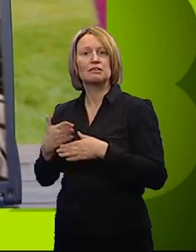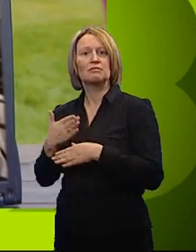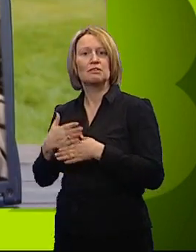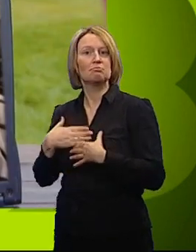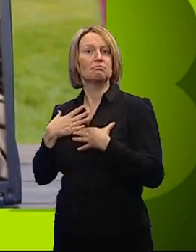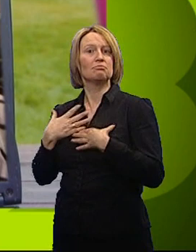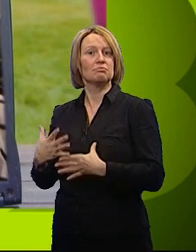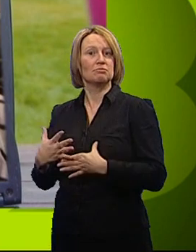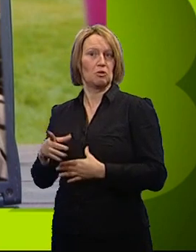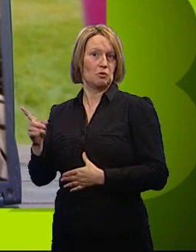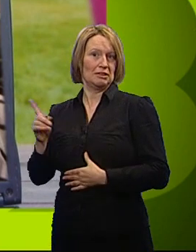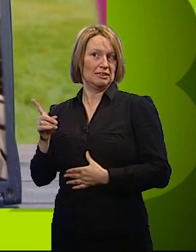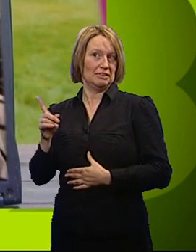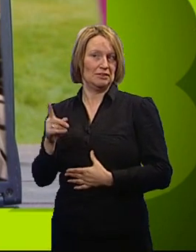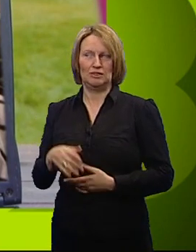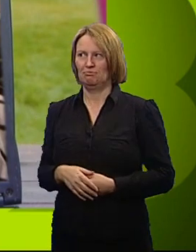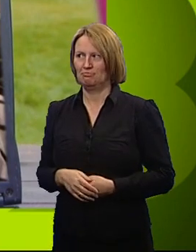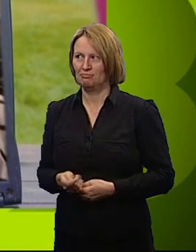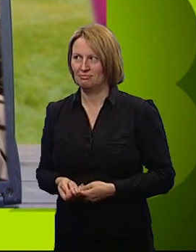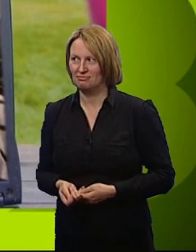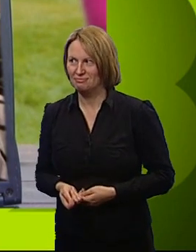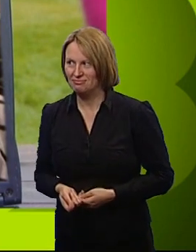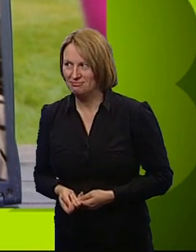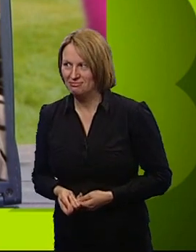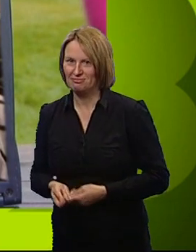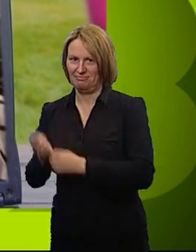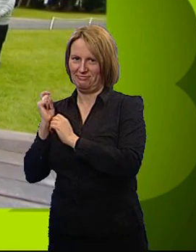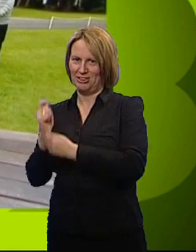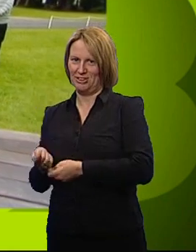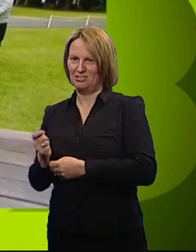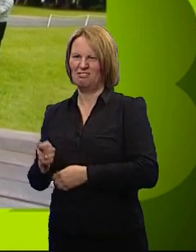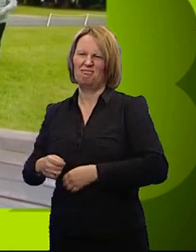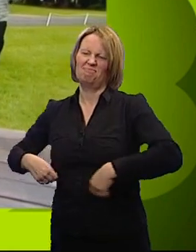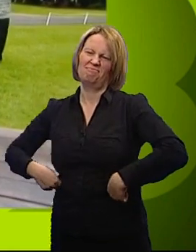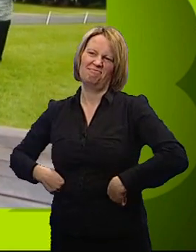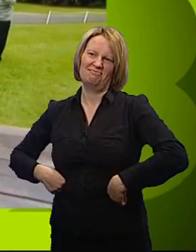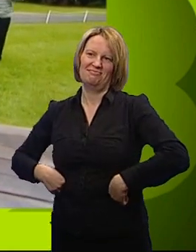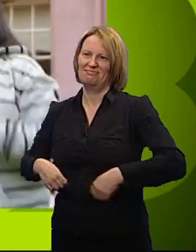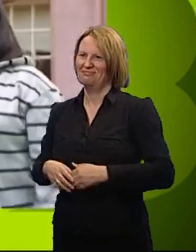that I was most surprised that I enjoyed was fly fishing.